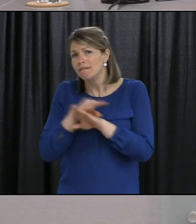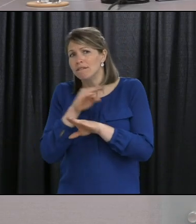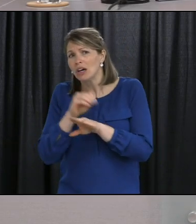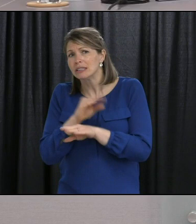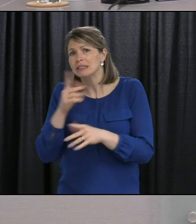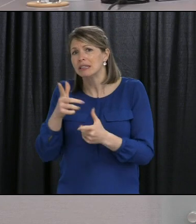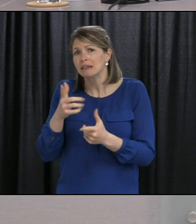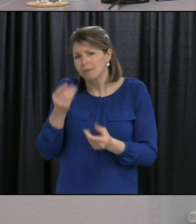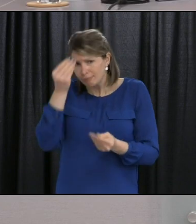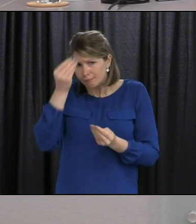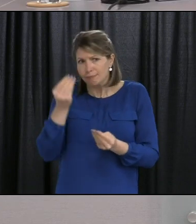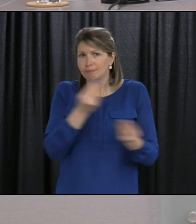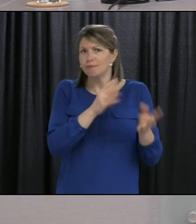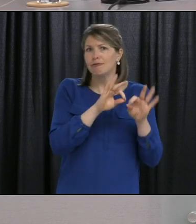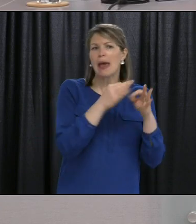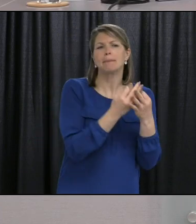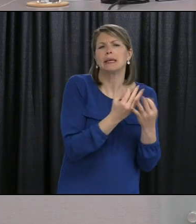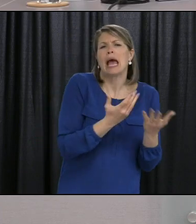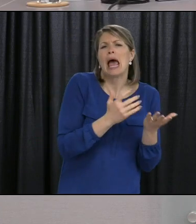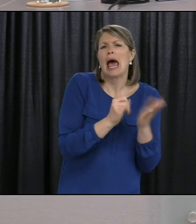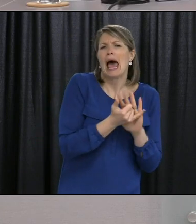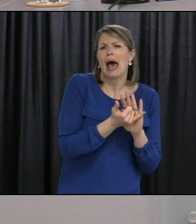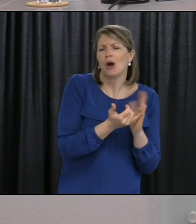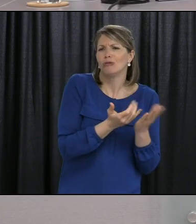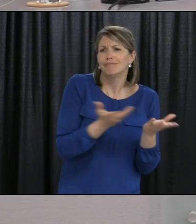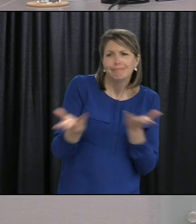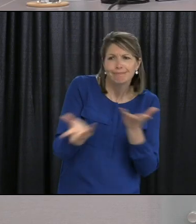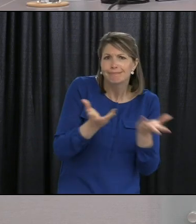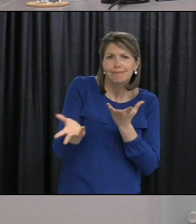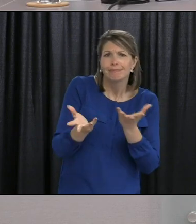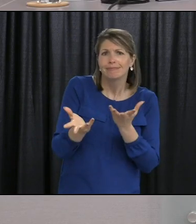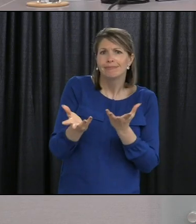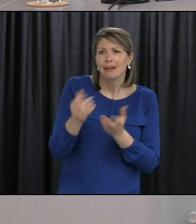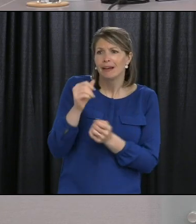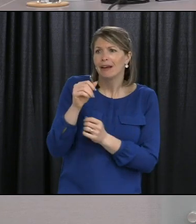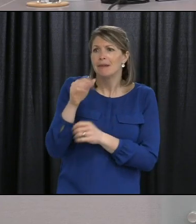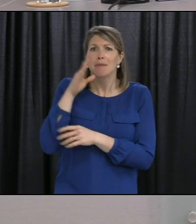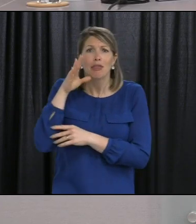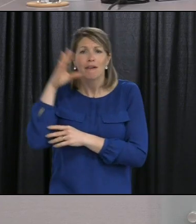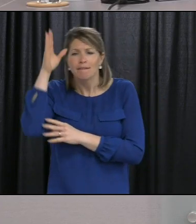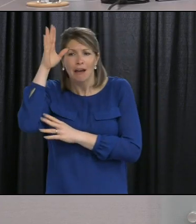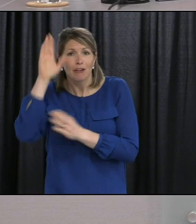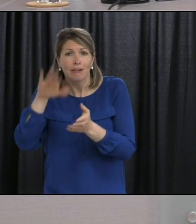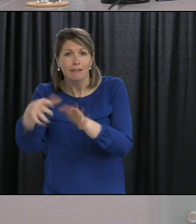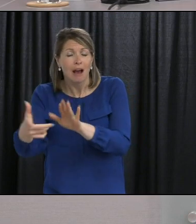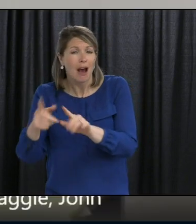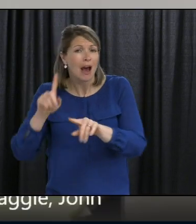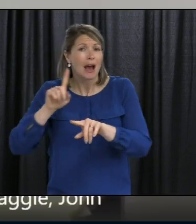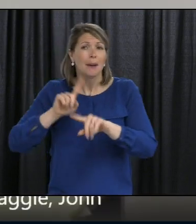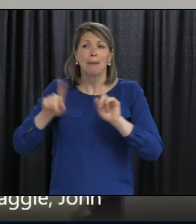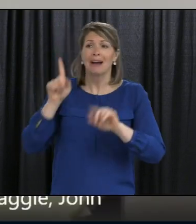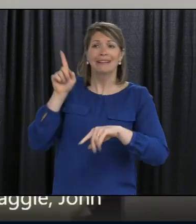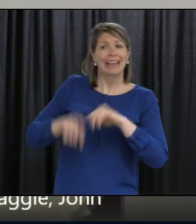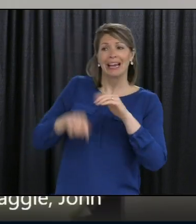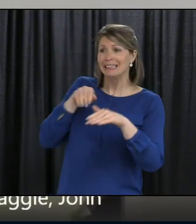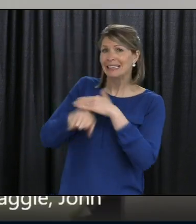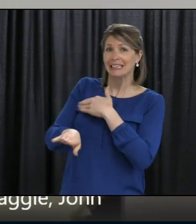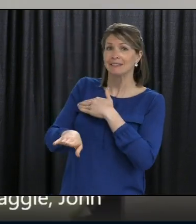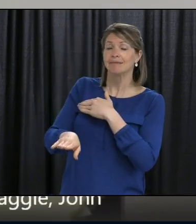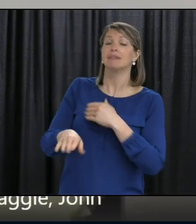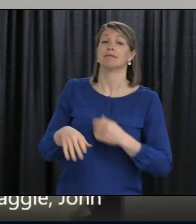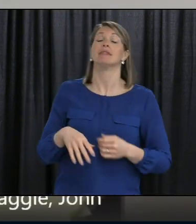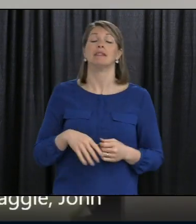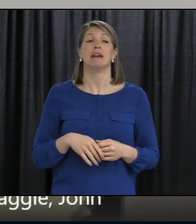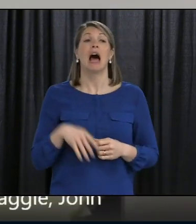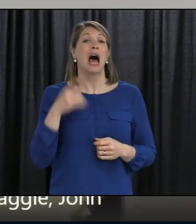is, a significant enough problem, despite the protection measures? I think you acknowledge it's a very